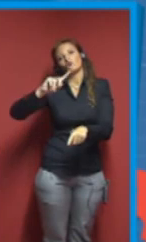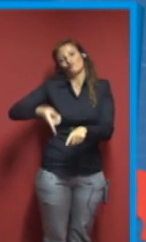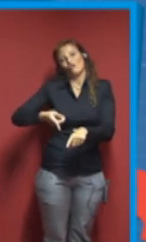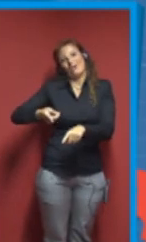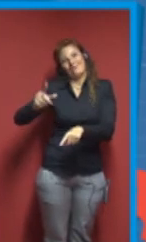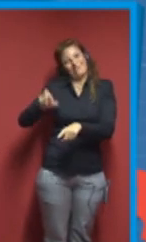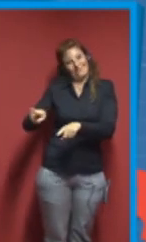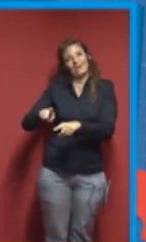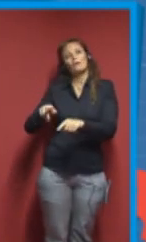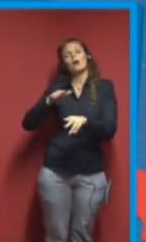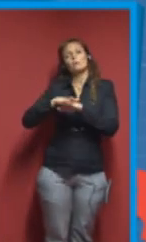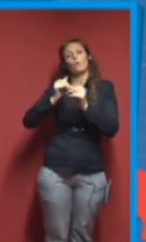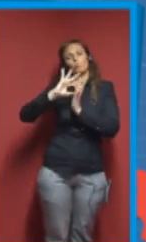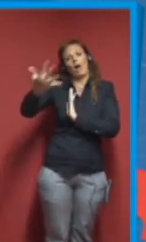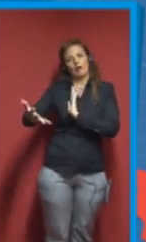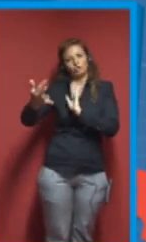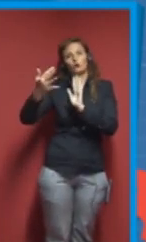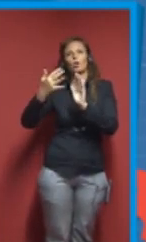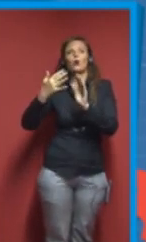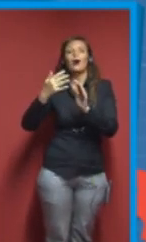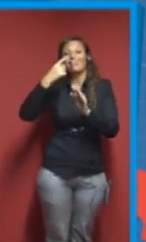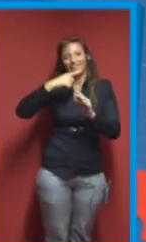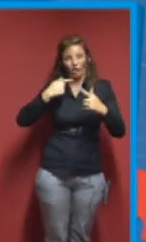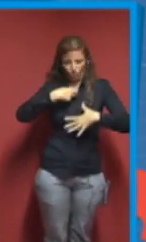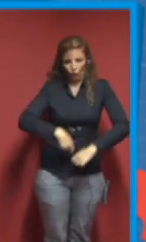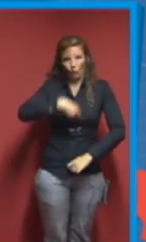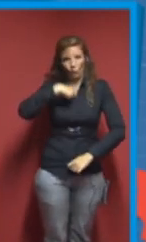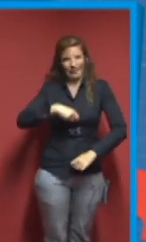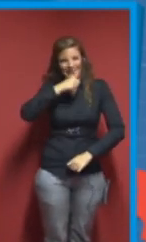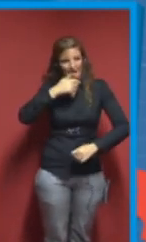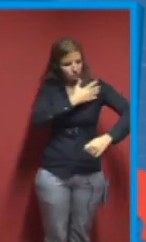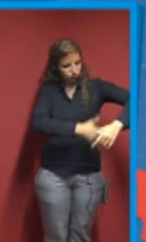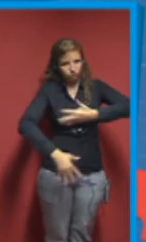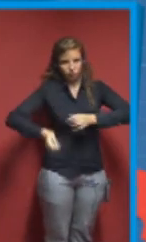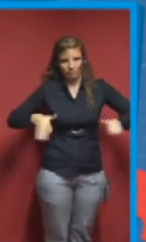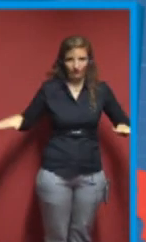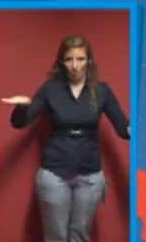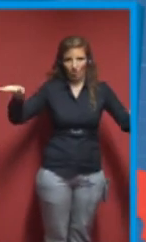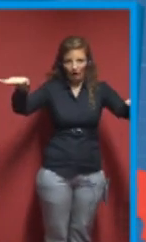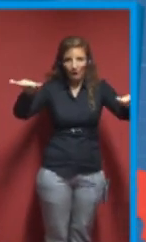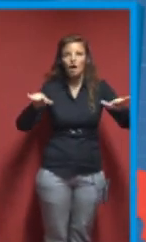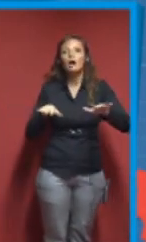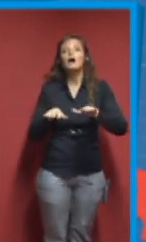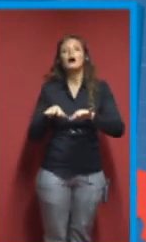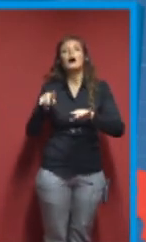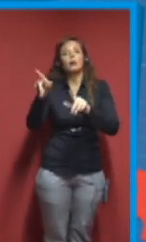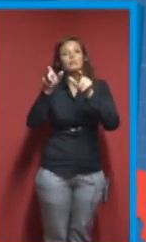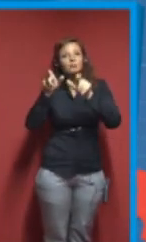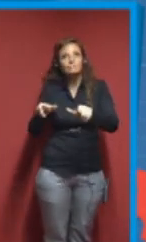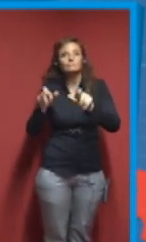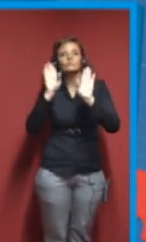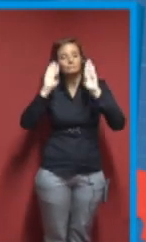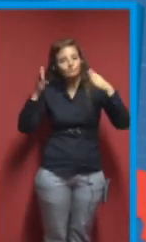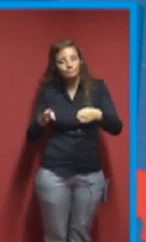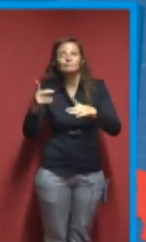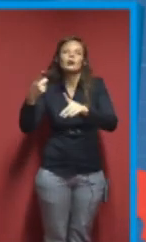a new jump that had never been done before. So, he was that dedicated to what he believed in that he actually died doing it, but